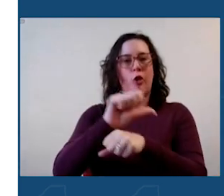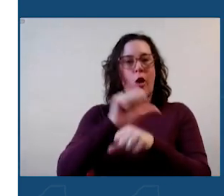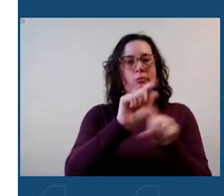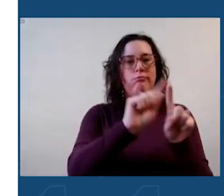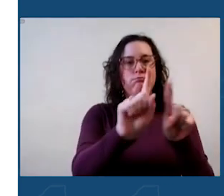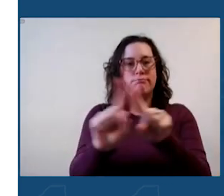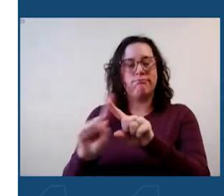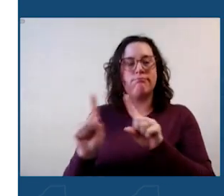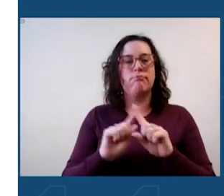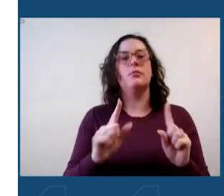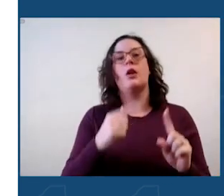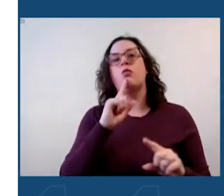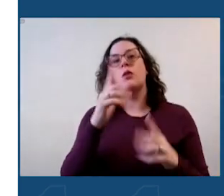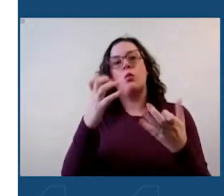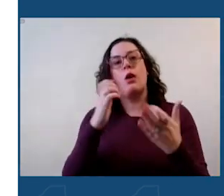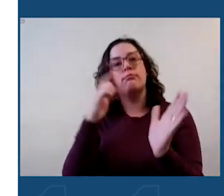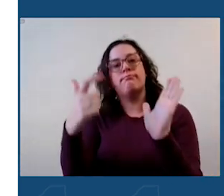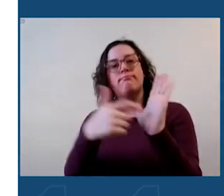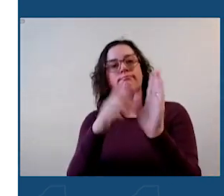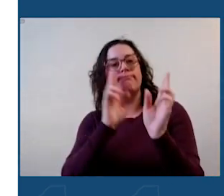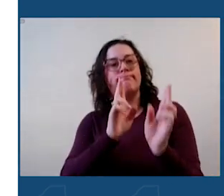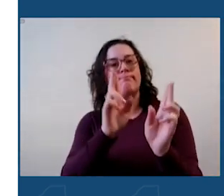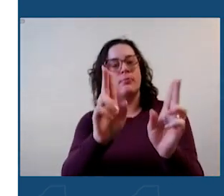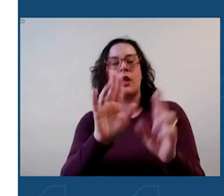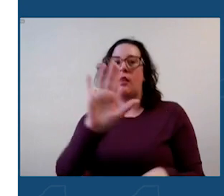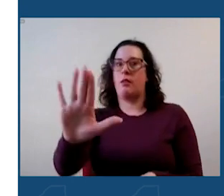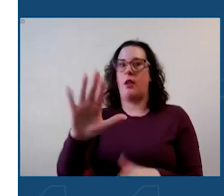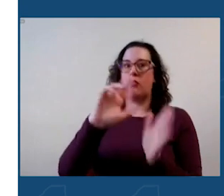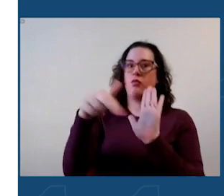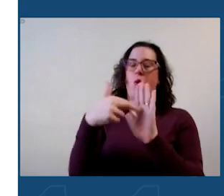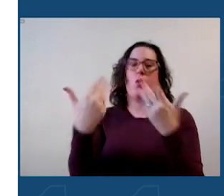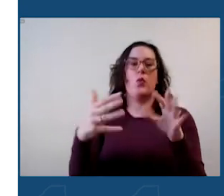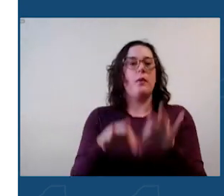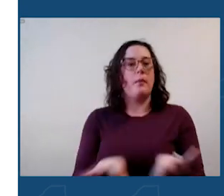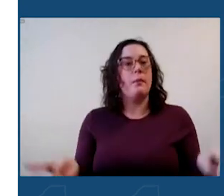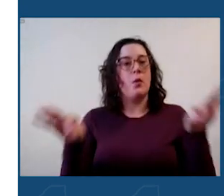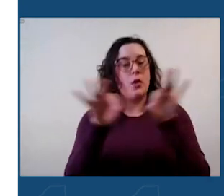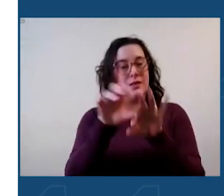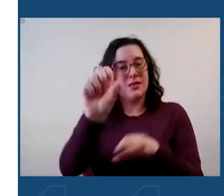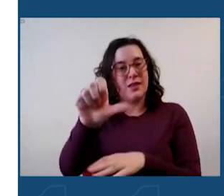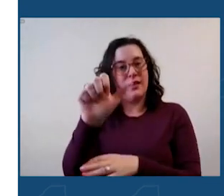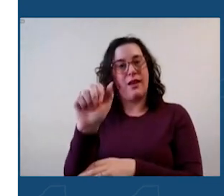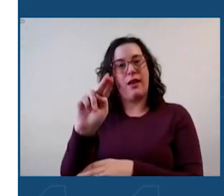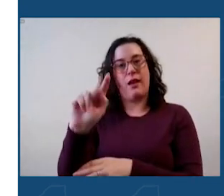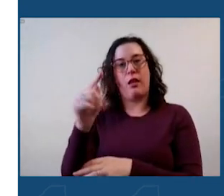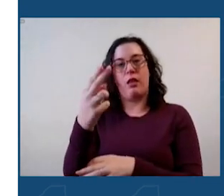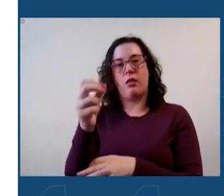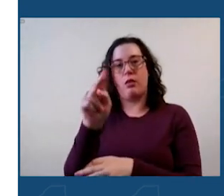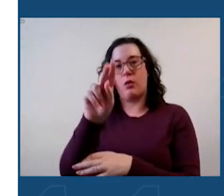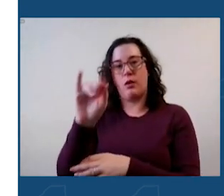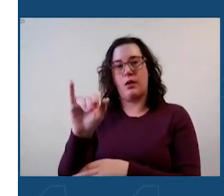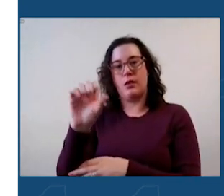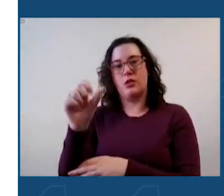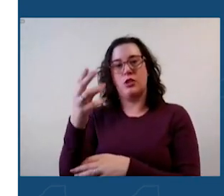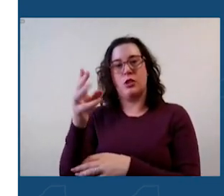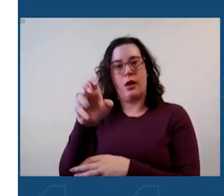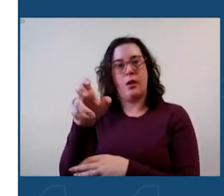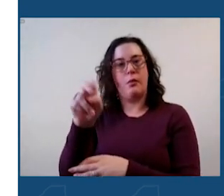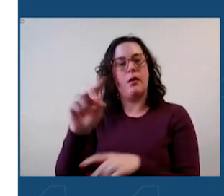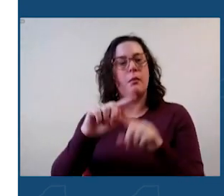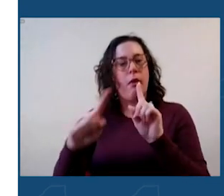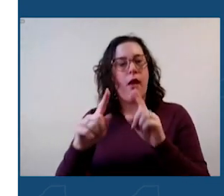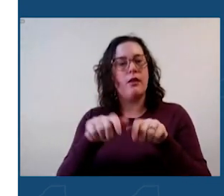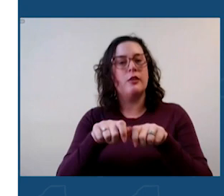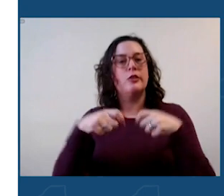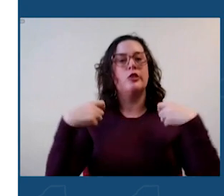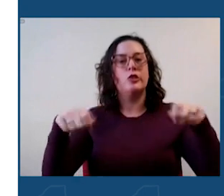really can't be underestimated the role that they've had. In addition to Anthony Simon, from the sheet metal workers, Craig